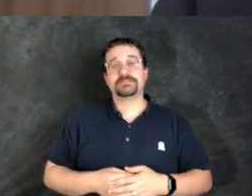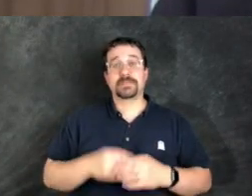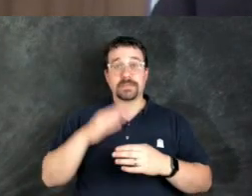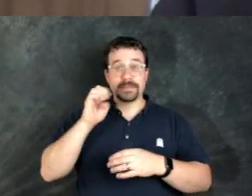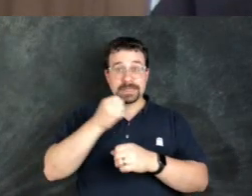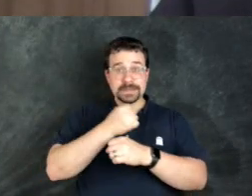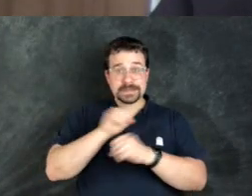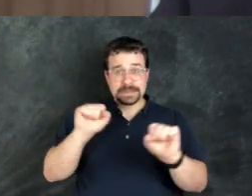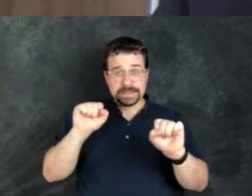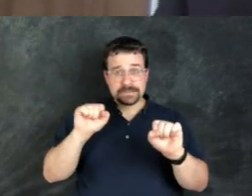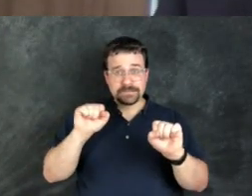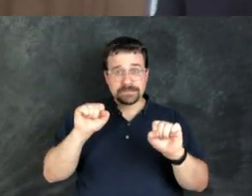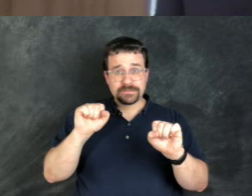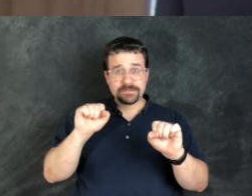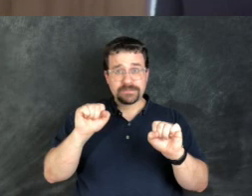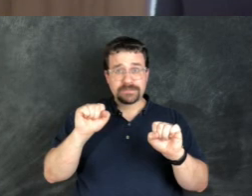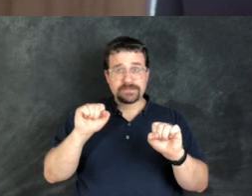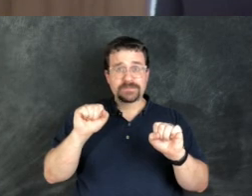Be safe.